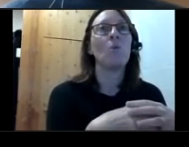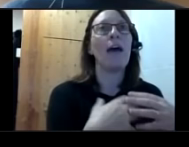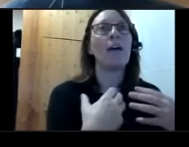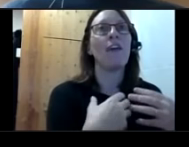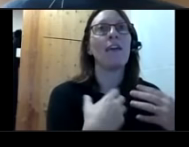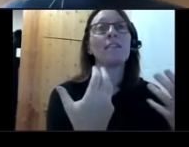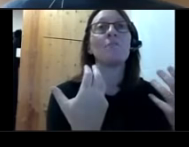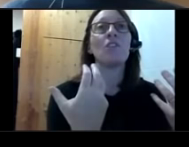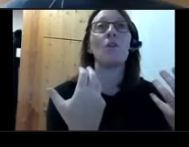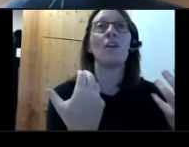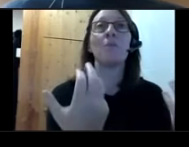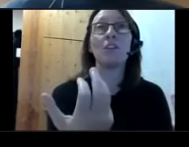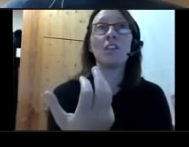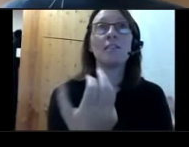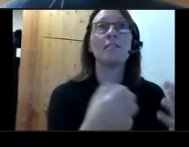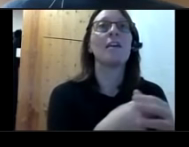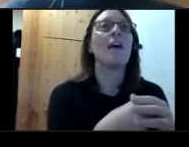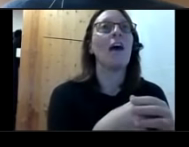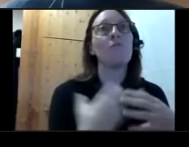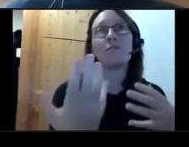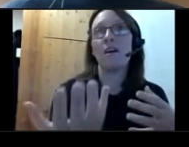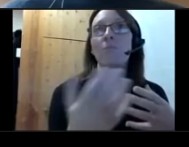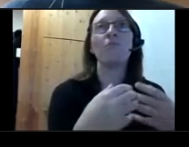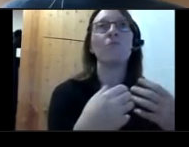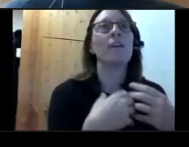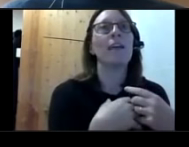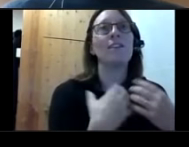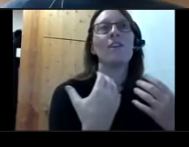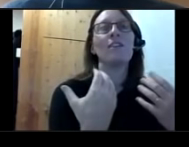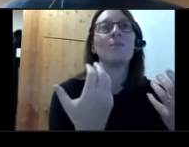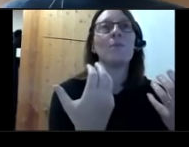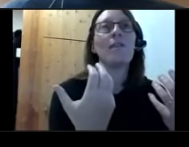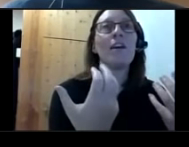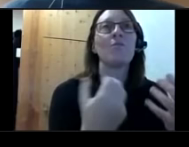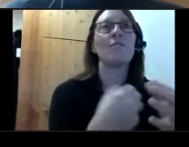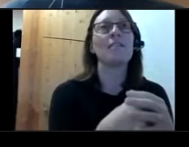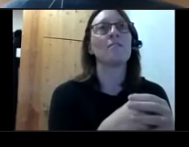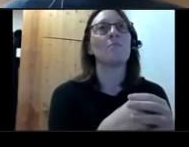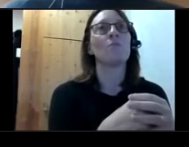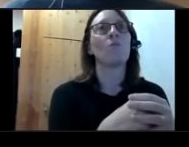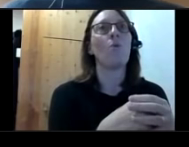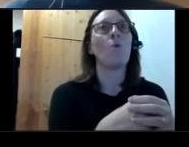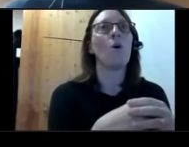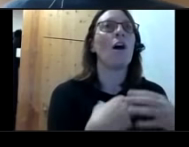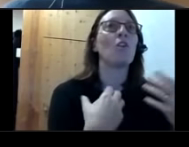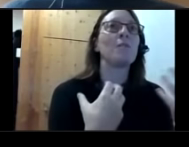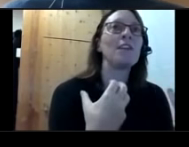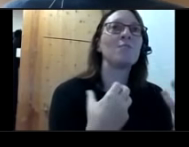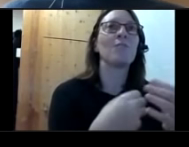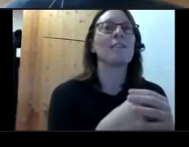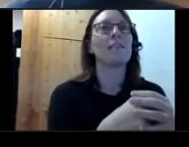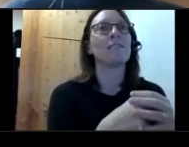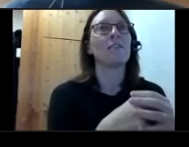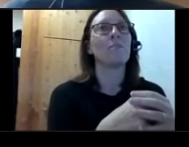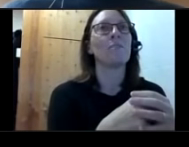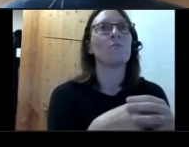you have a system that you have purchased, for example, in universities where we have library systems or accommodation